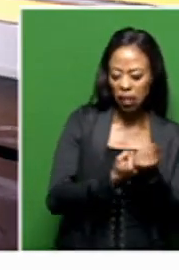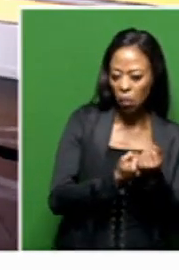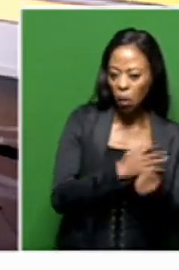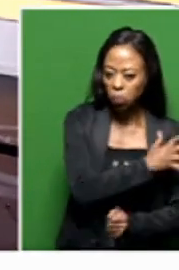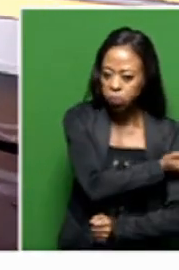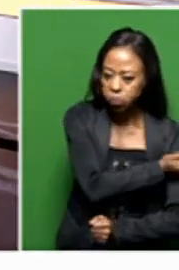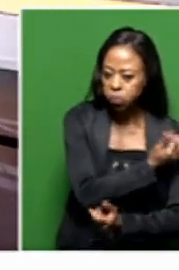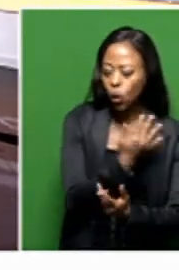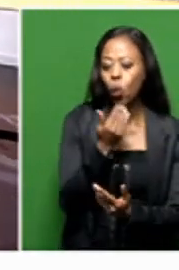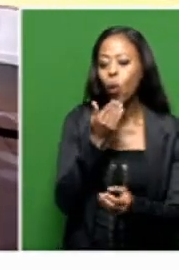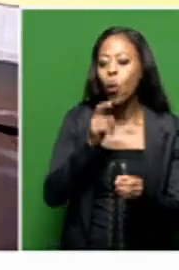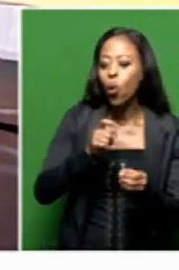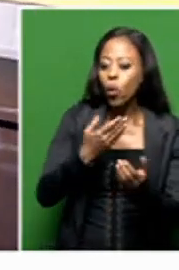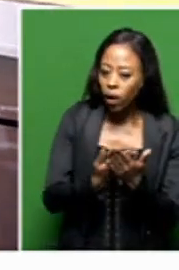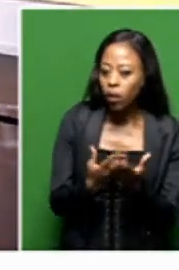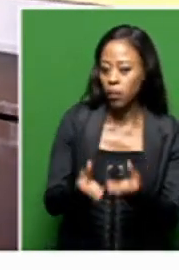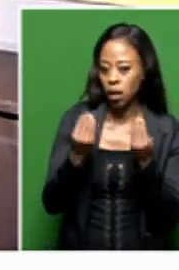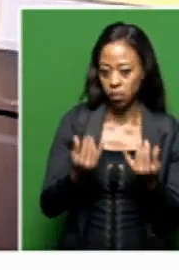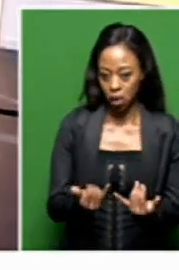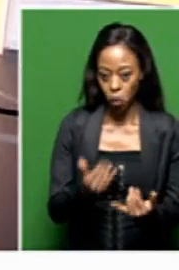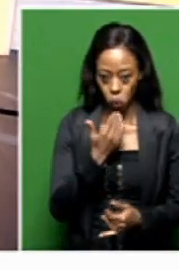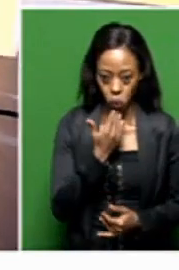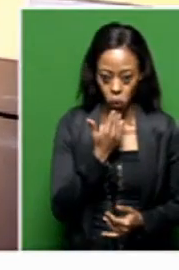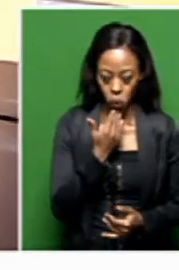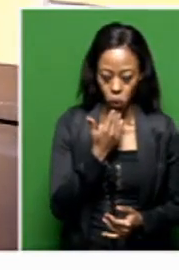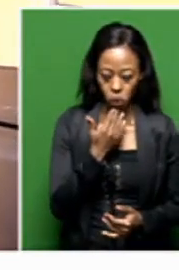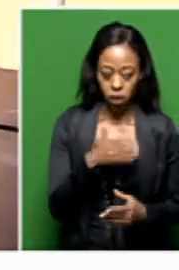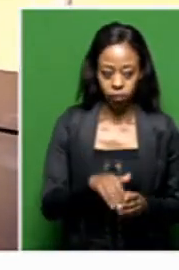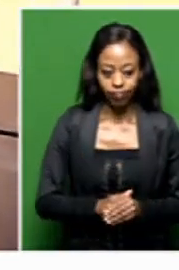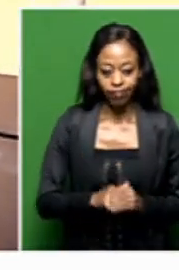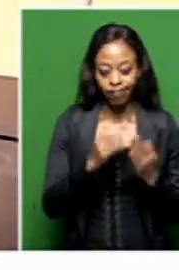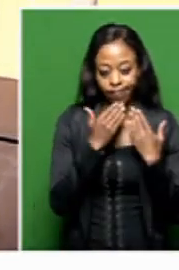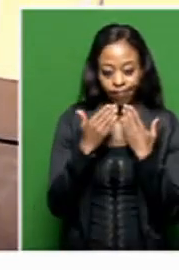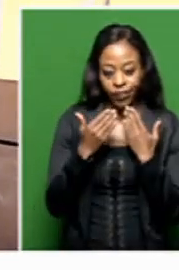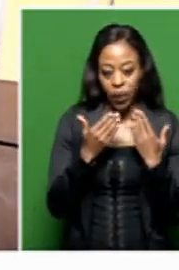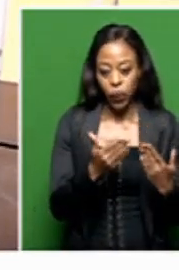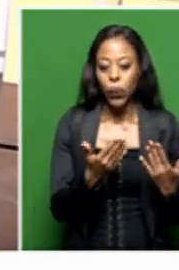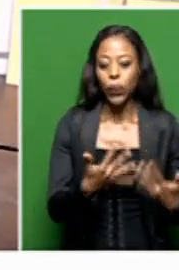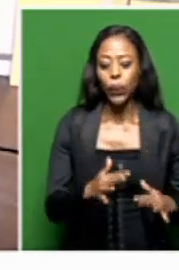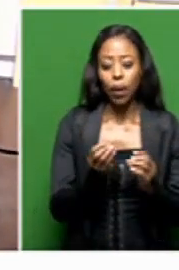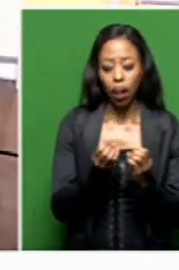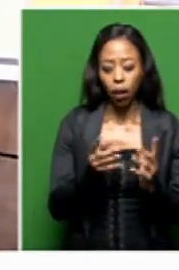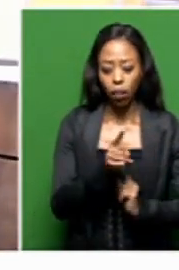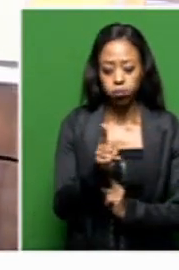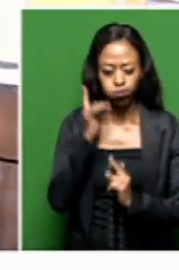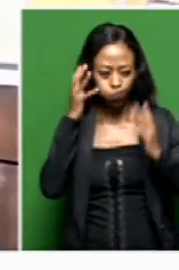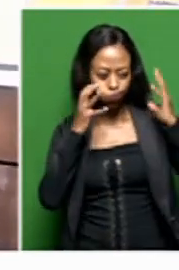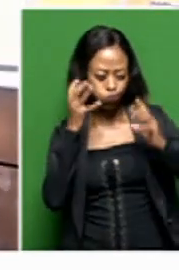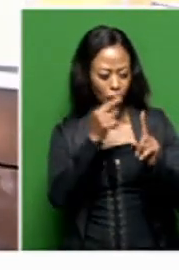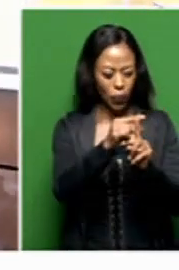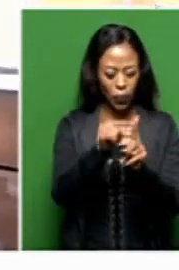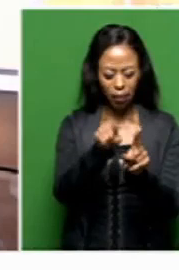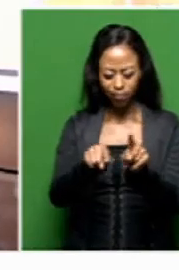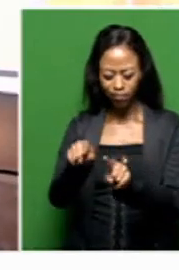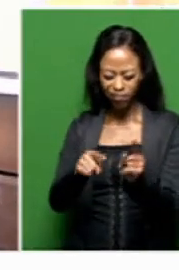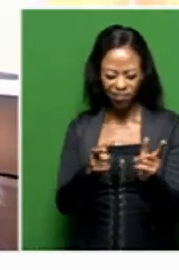qualifies for it at this point in time. Okay, thanks very much, Sakina. So I think there's lots of confusion about words and terms and